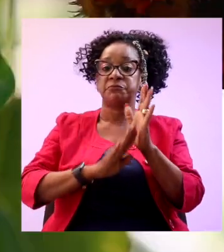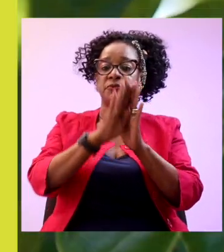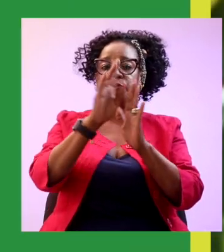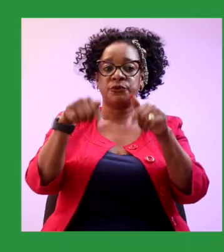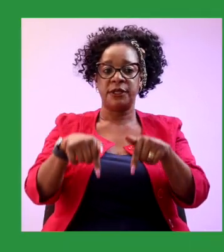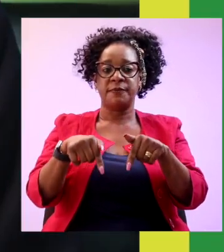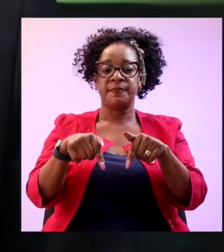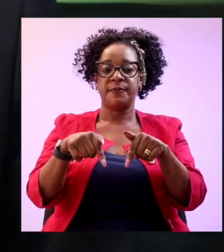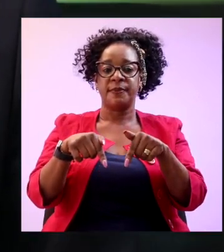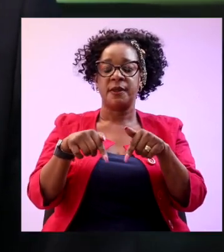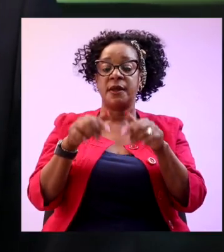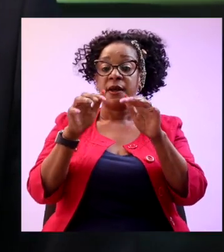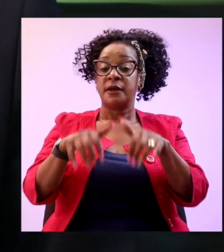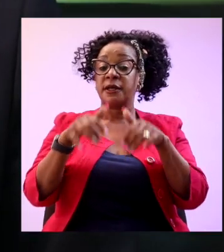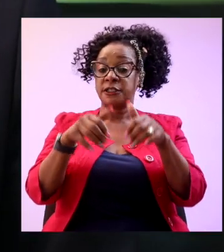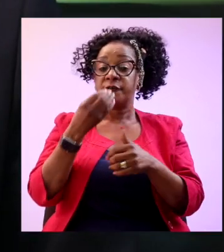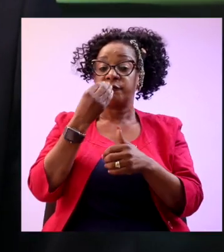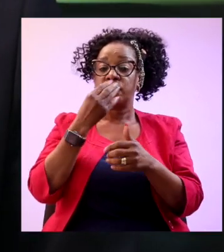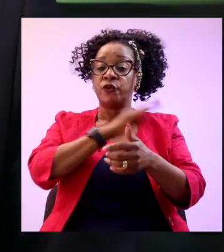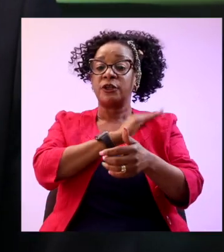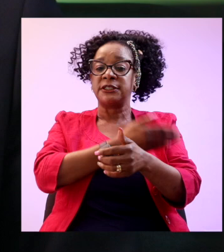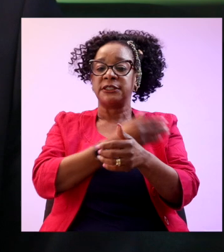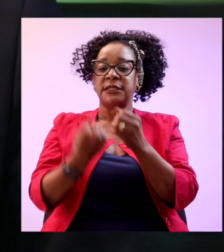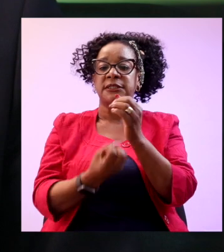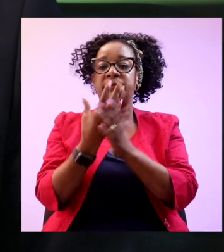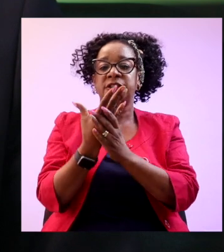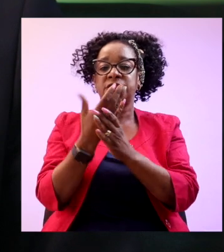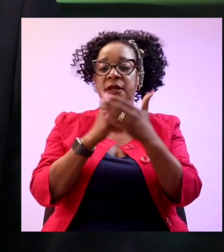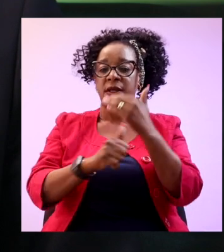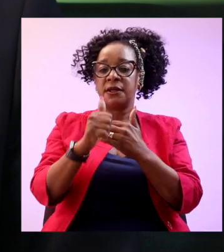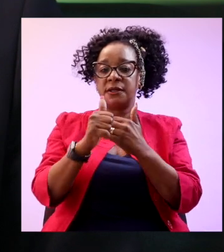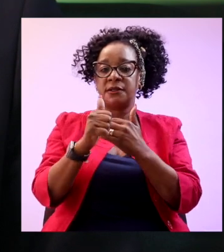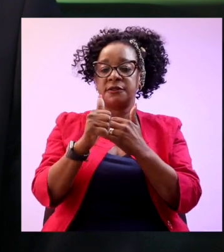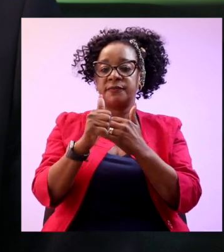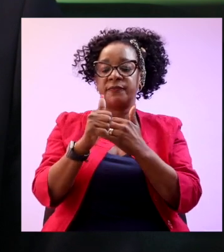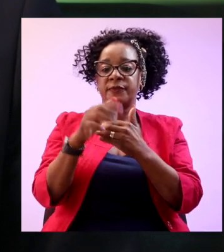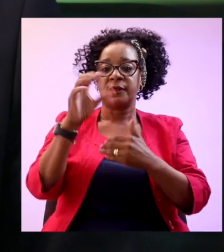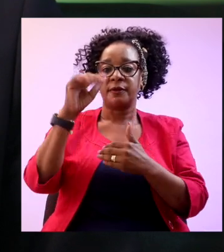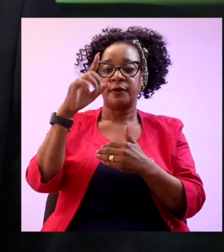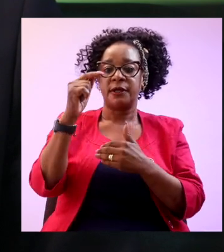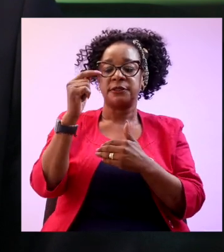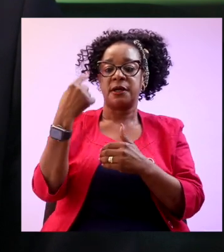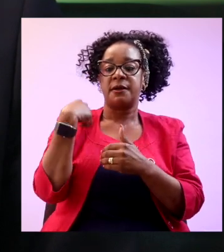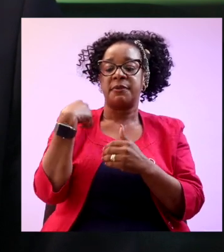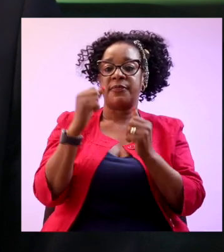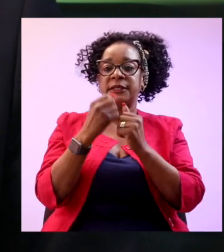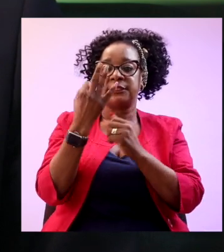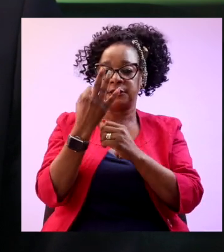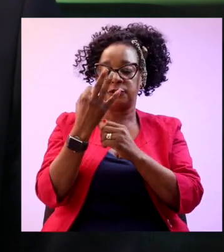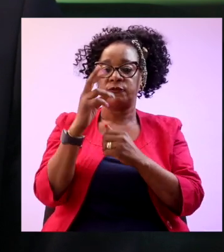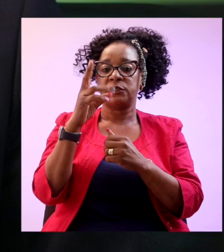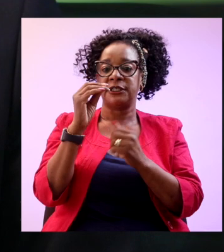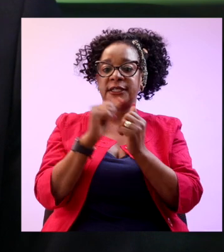today. Agriculture and Food Authority is established under the AFA Act number